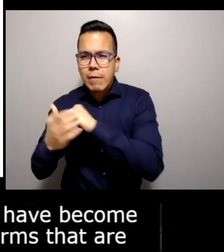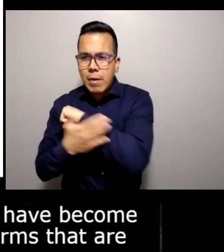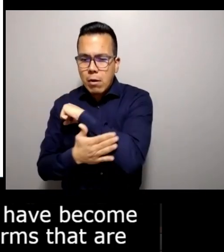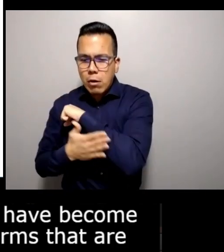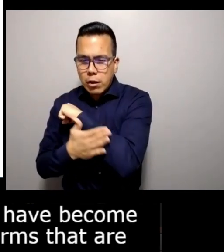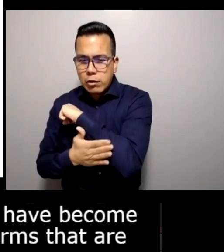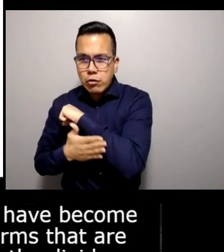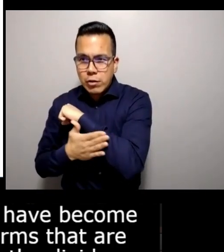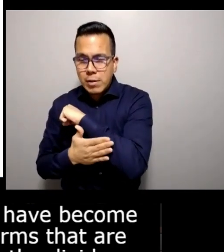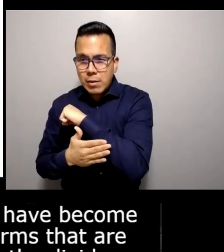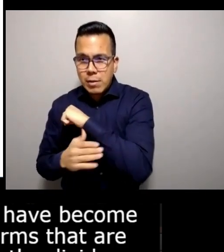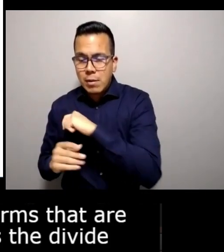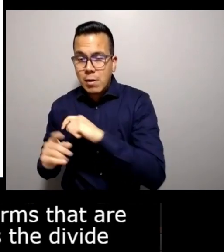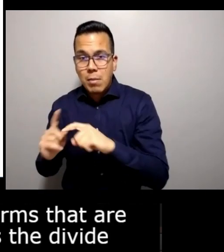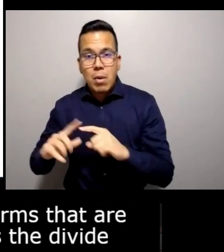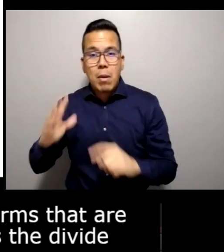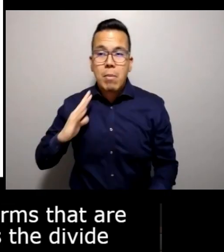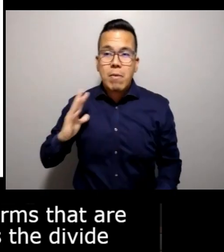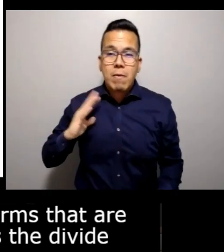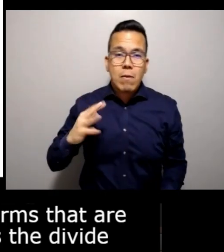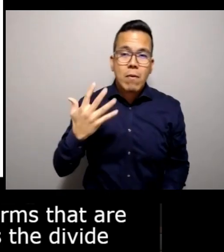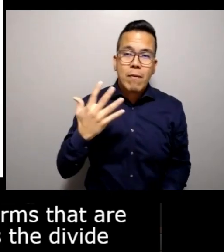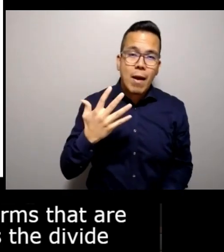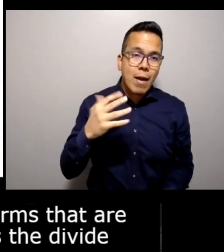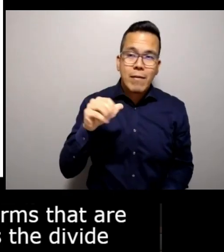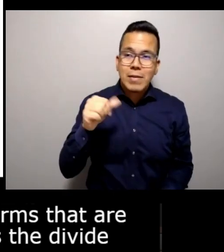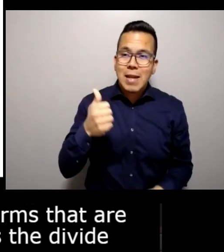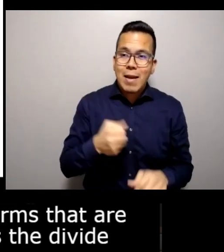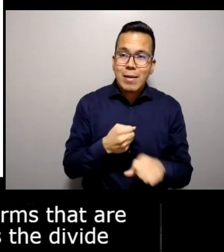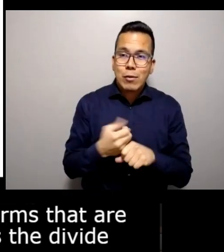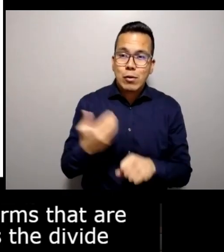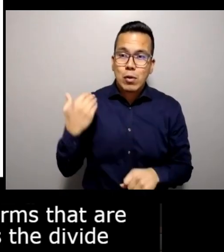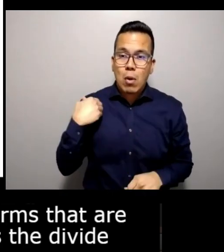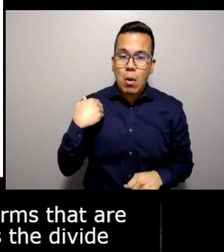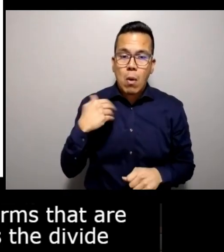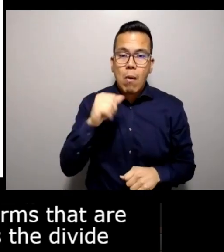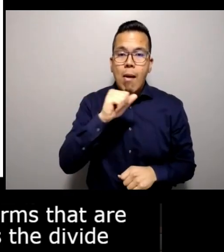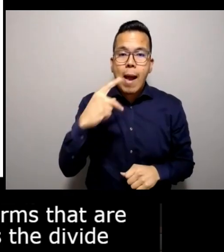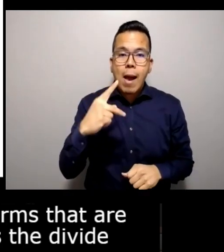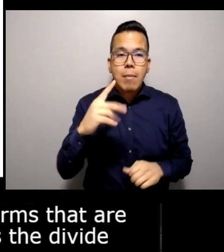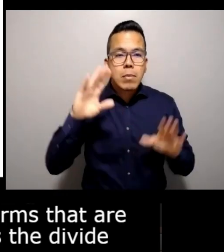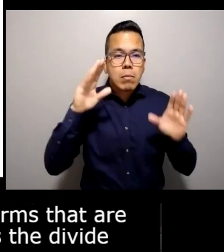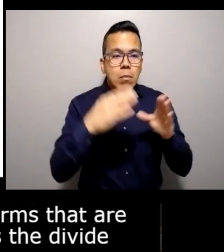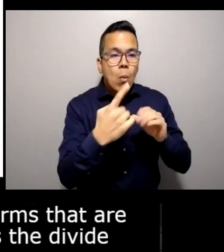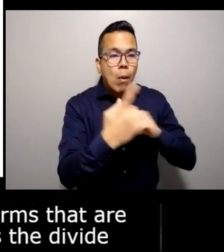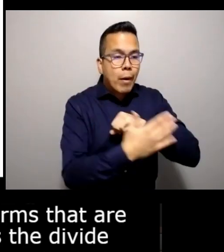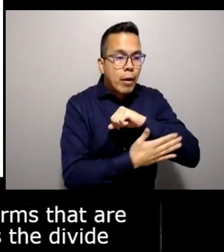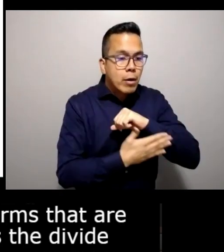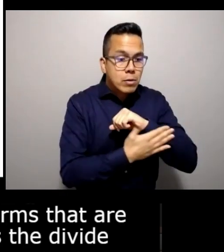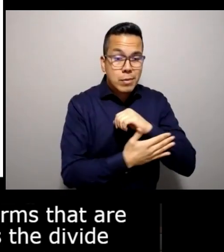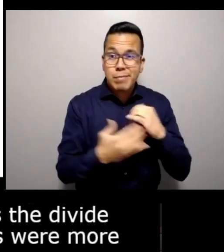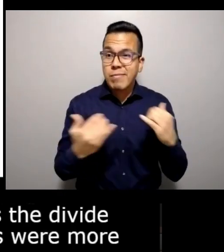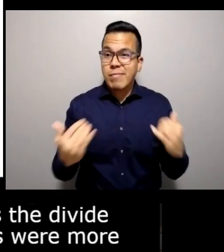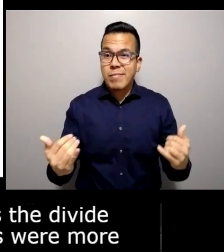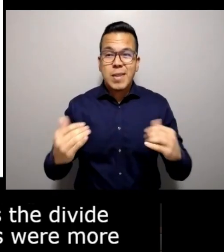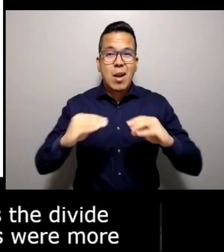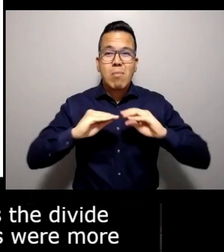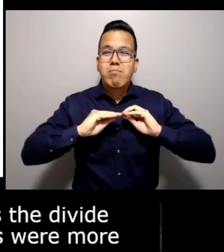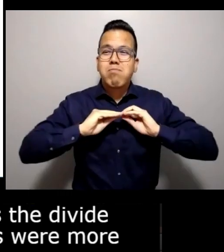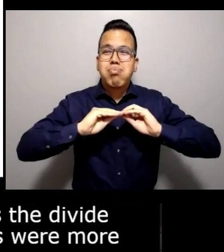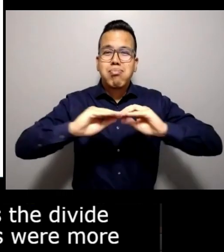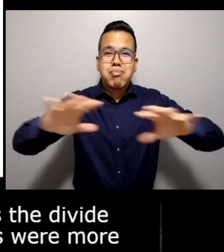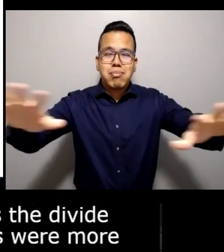we saw 5 or 10 years ago, where platforms were more local than global, has